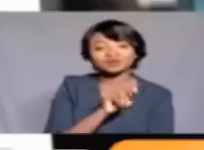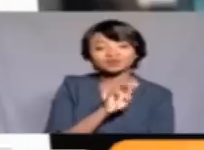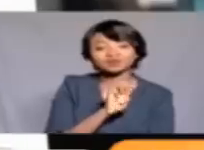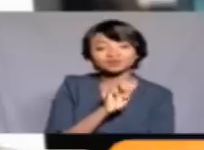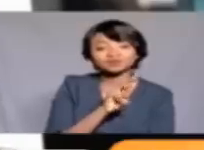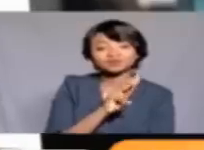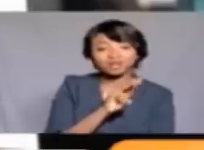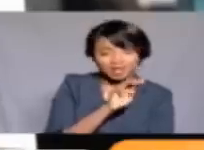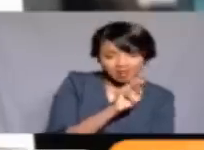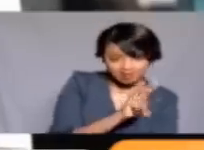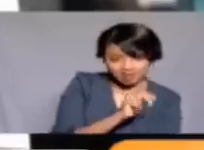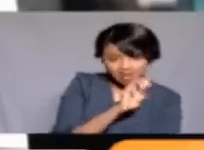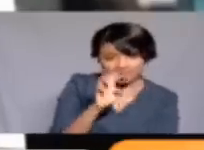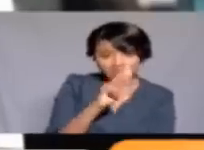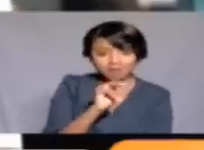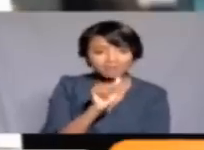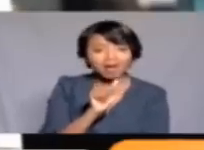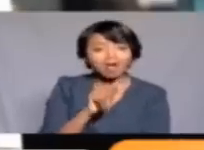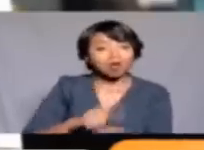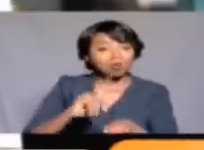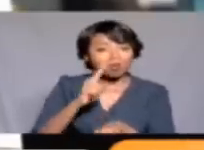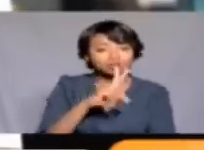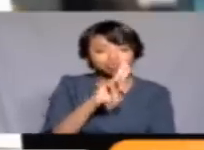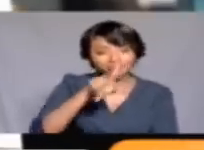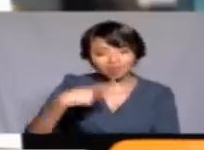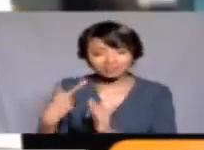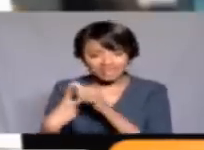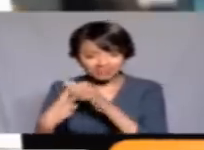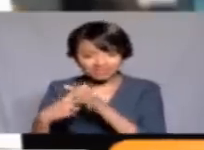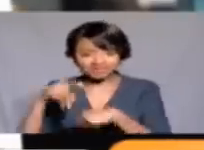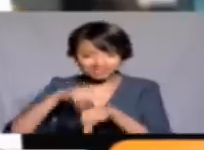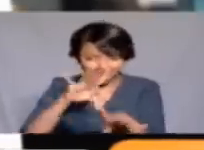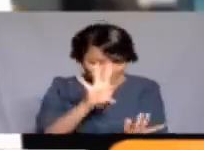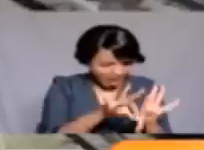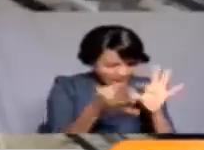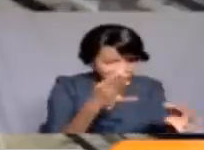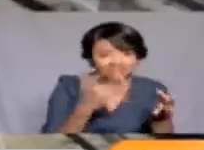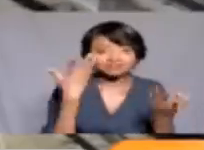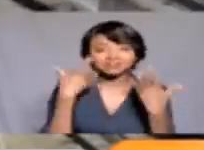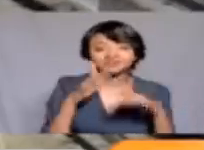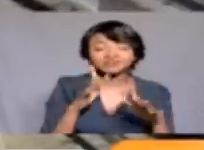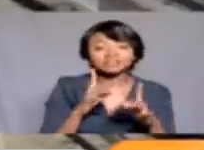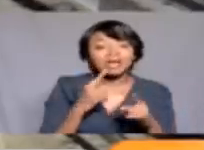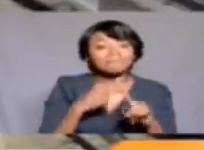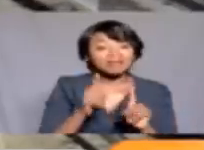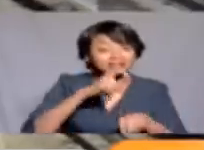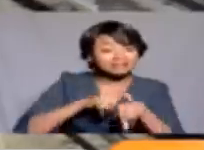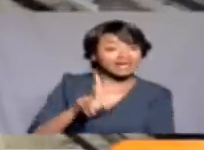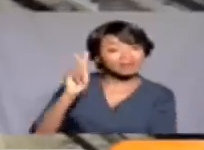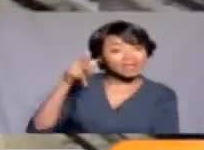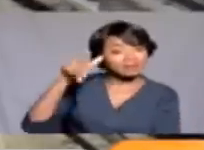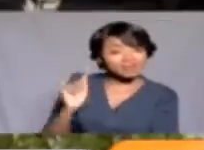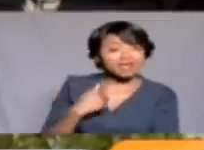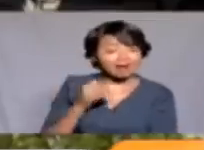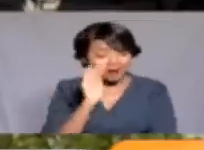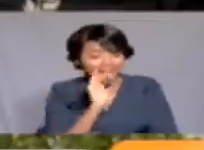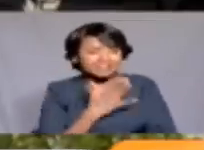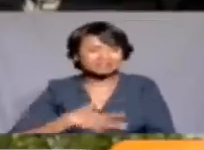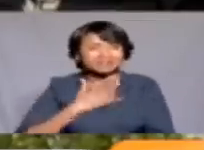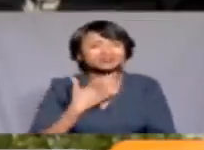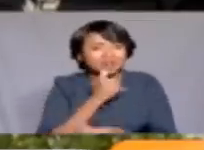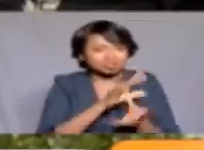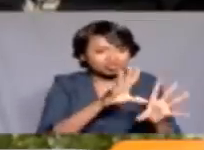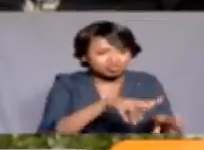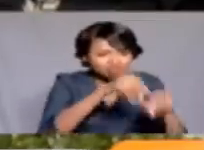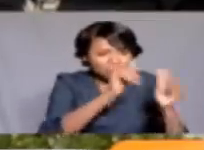in 2007 when the environmental impact assessment was performed. But when KPA requested to harvest more sand for